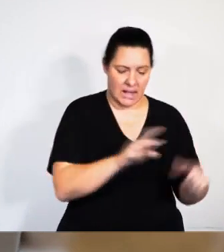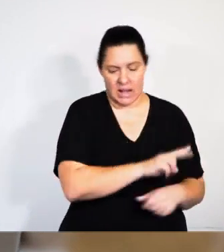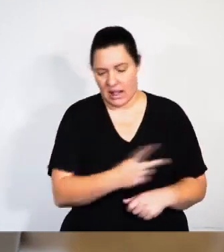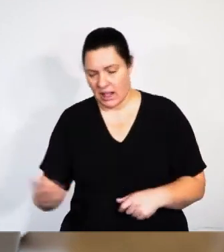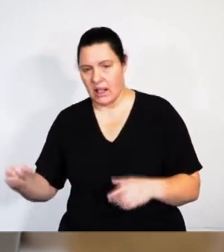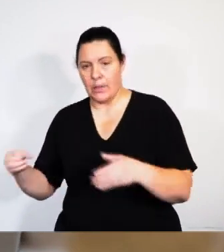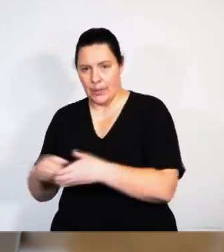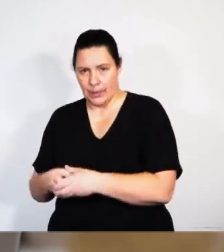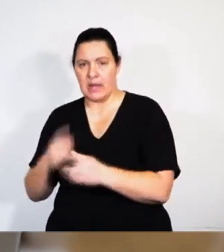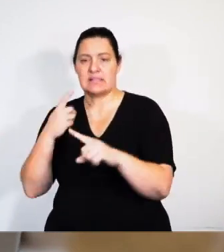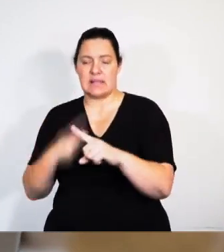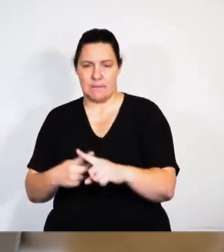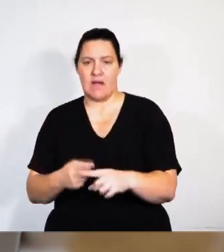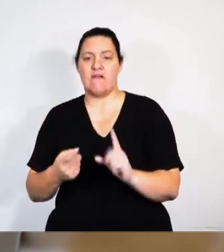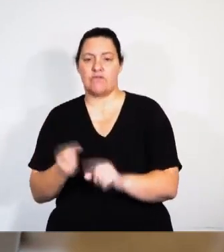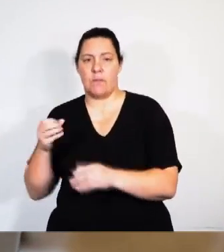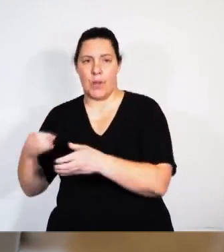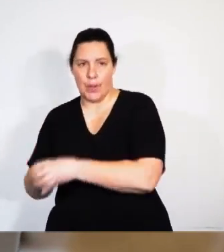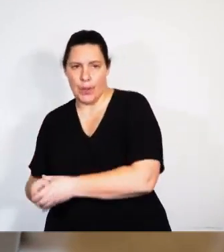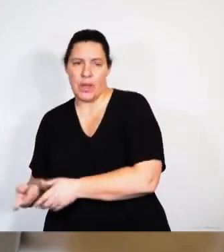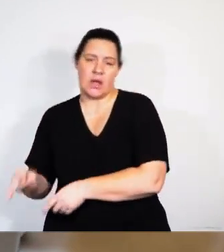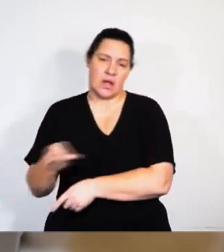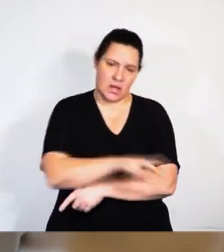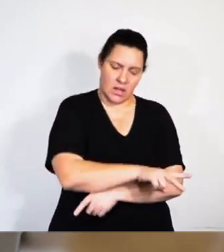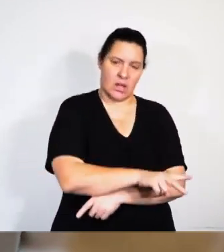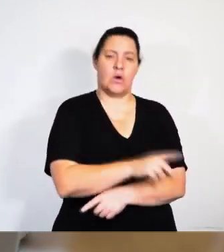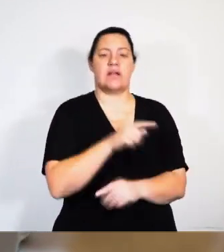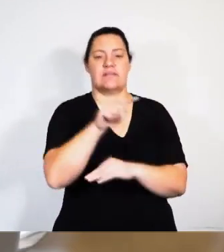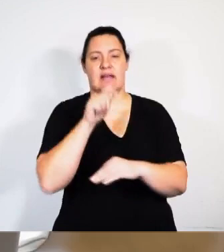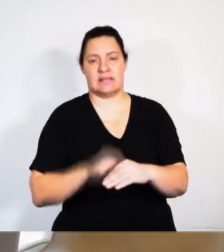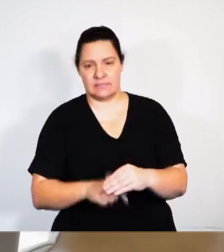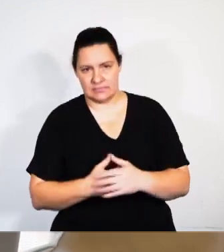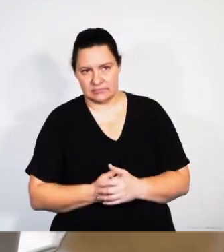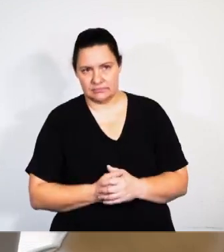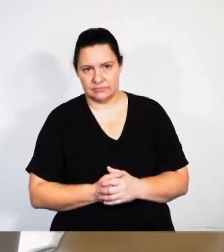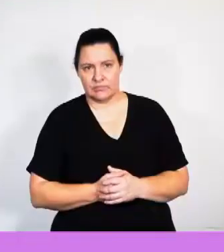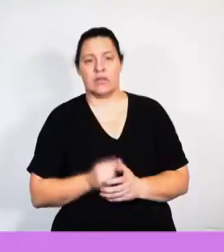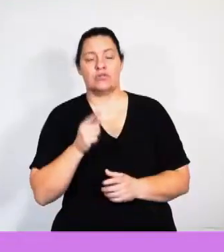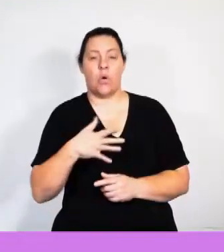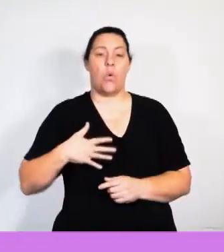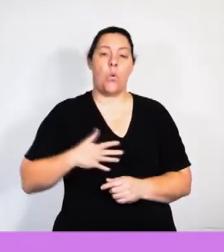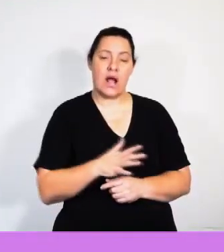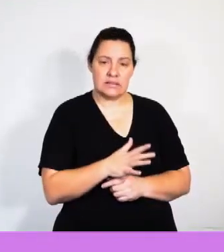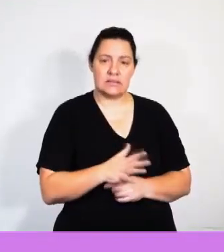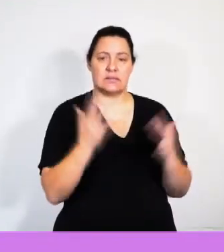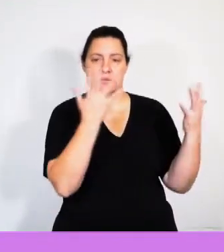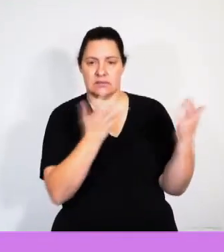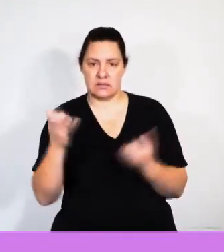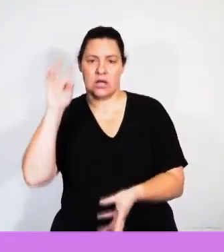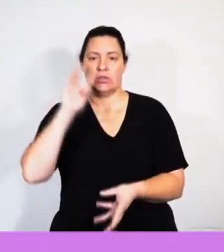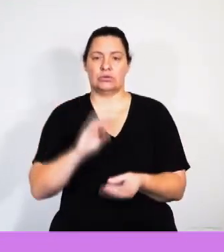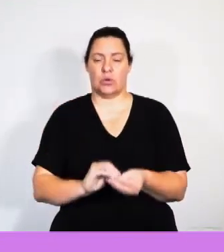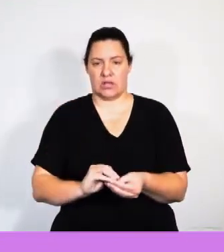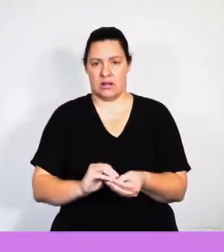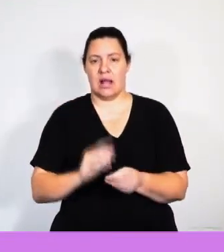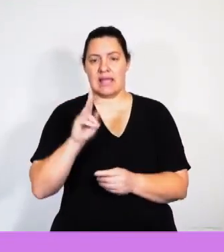units to smaller units, you multiply. And from smaller units to bigger units, you divide. So they want us to calculate the